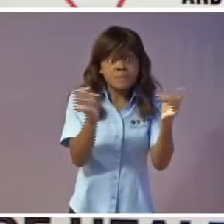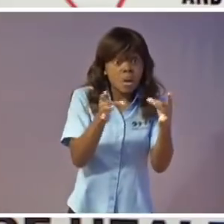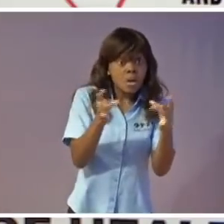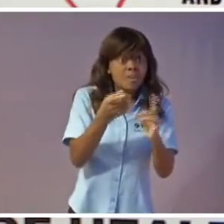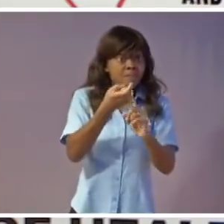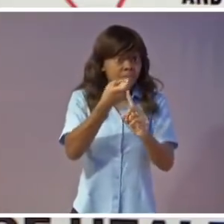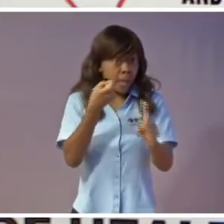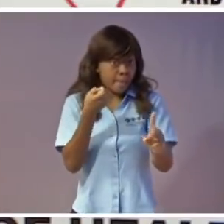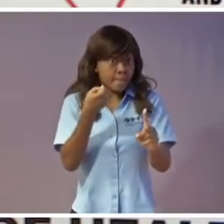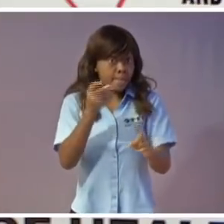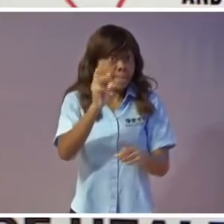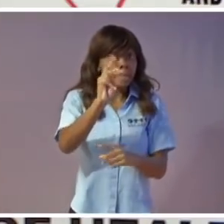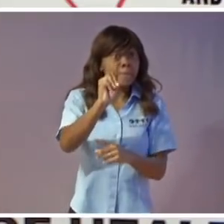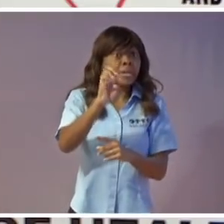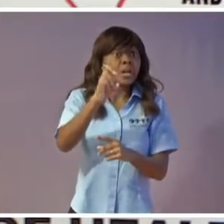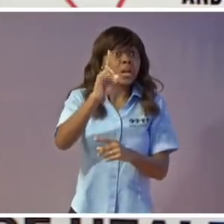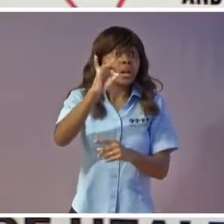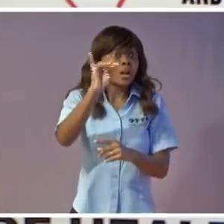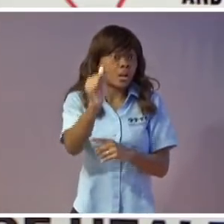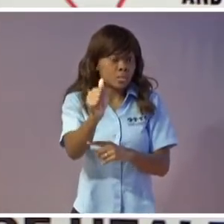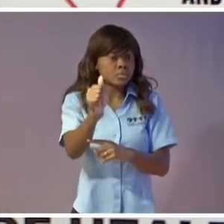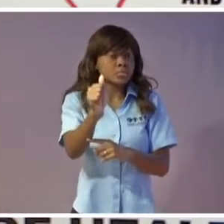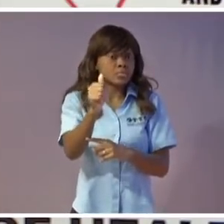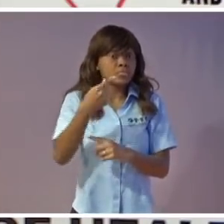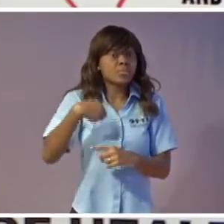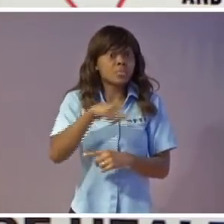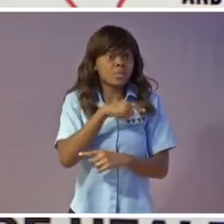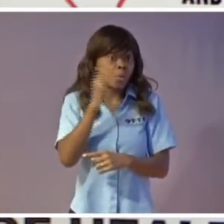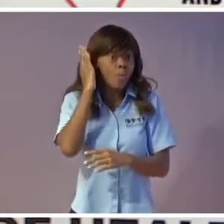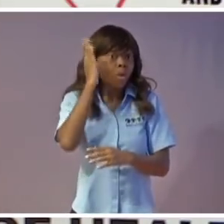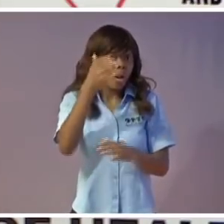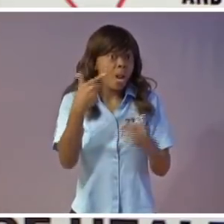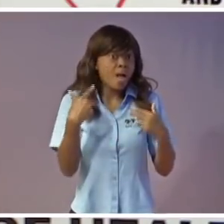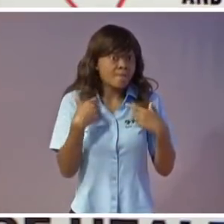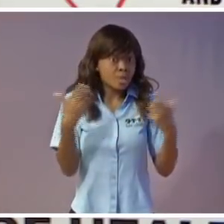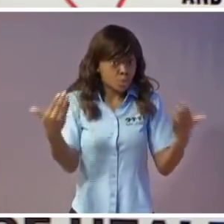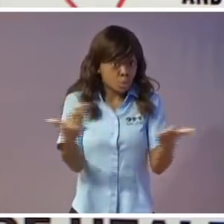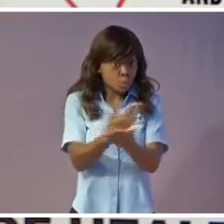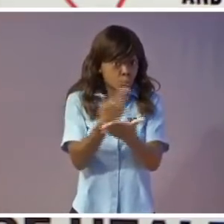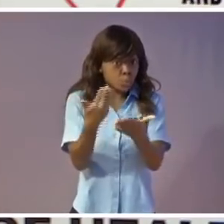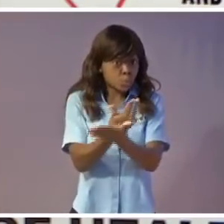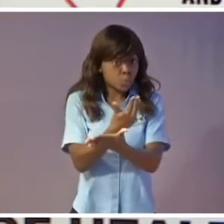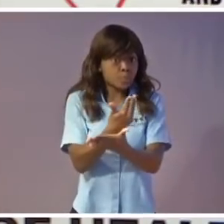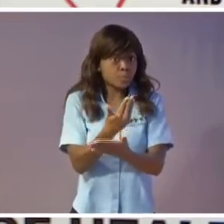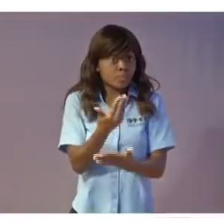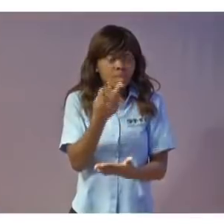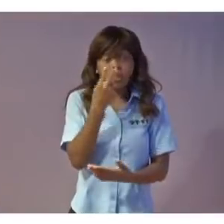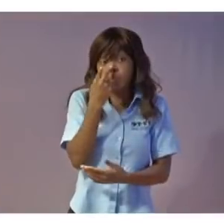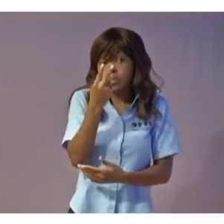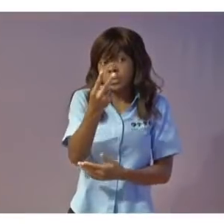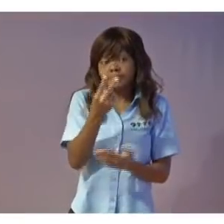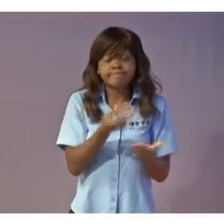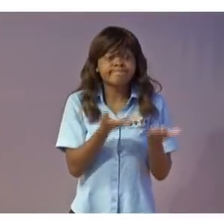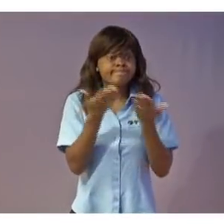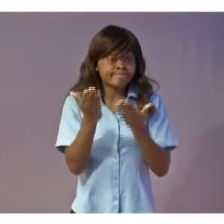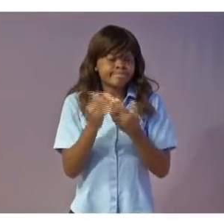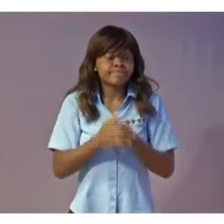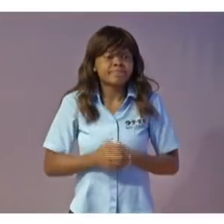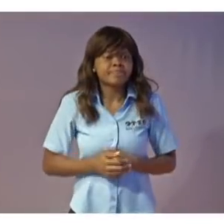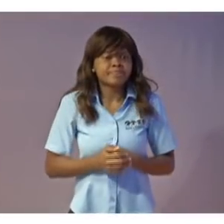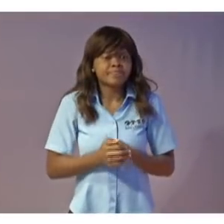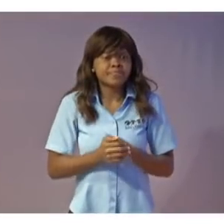dashboard very soon. I will have it now put up on the screen just to run it through briefly. So on the new